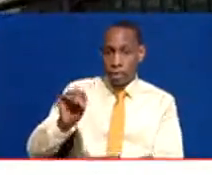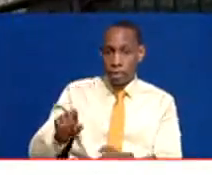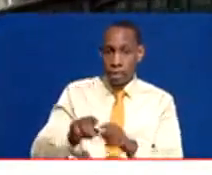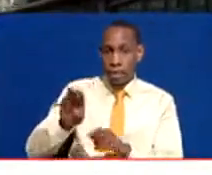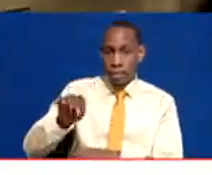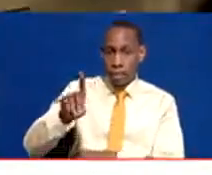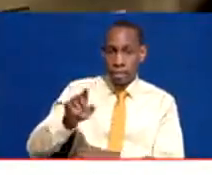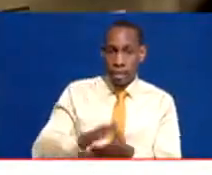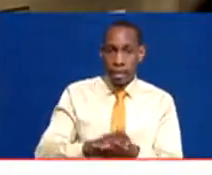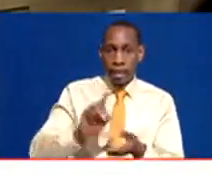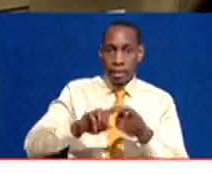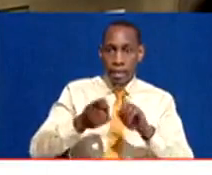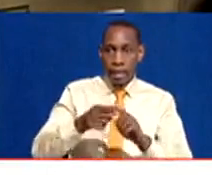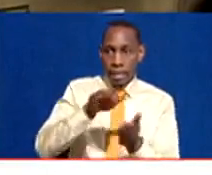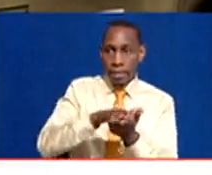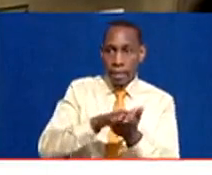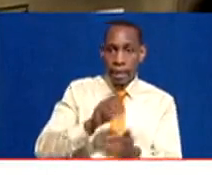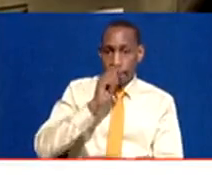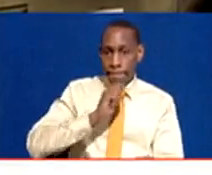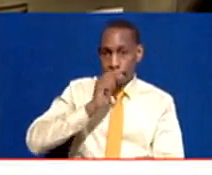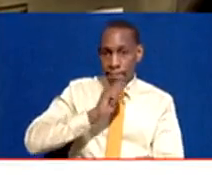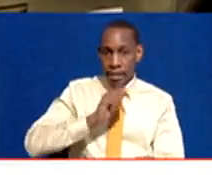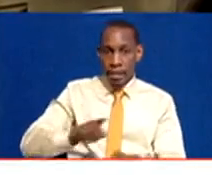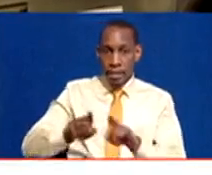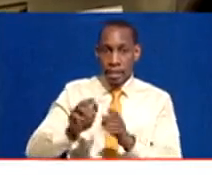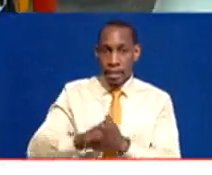MD of Standard Chartered Bank Tanzania,